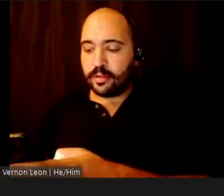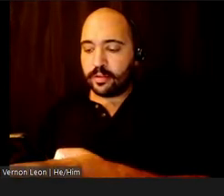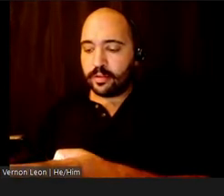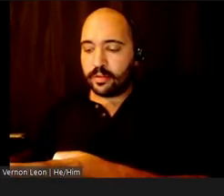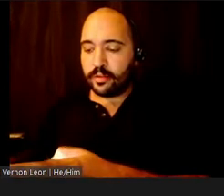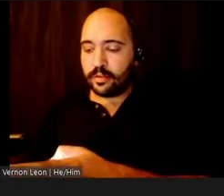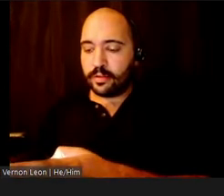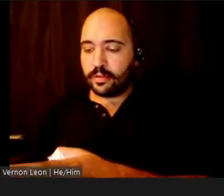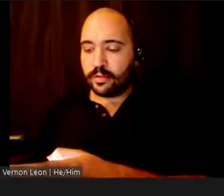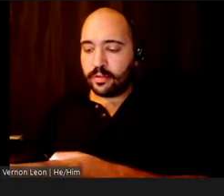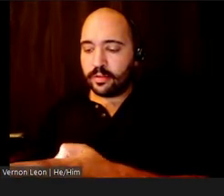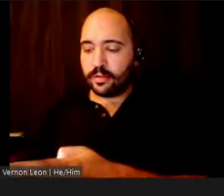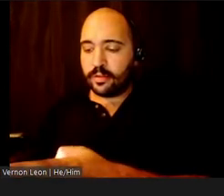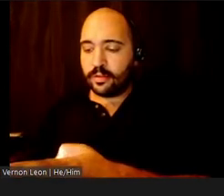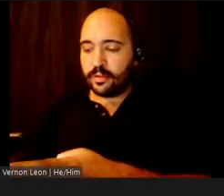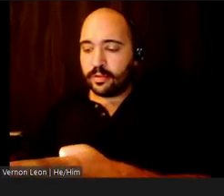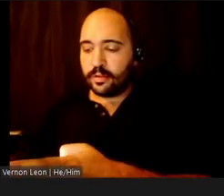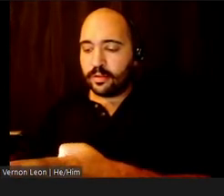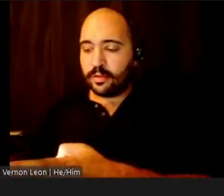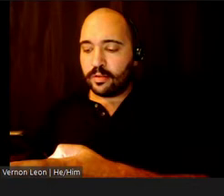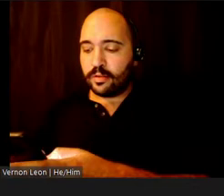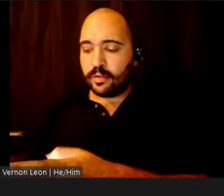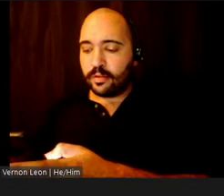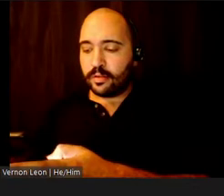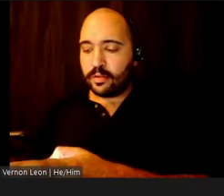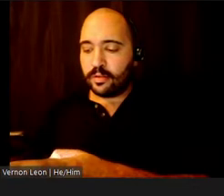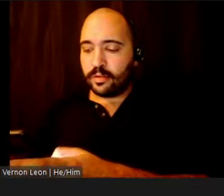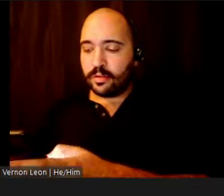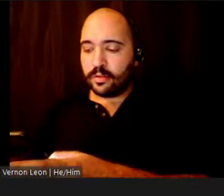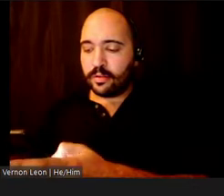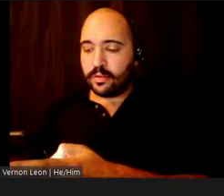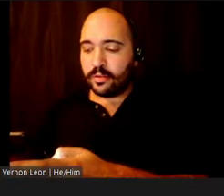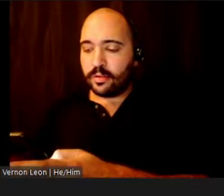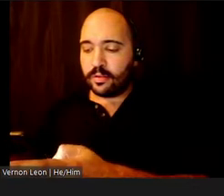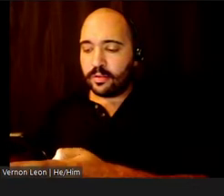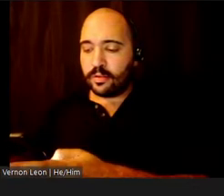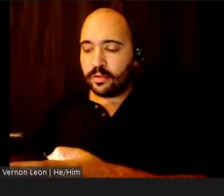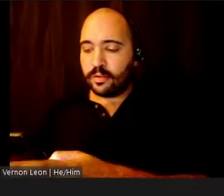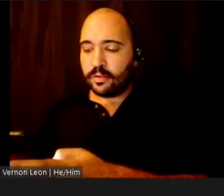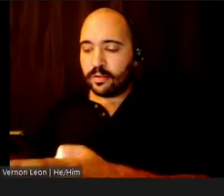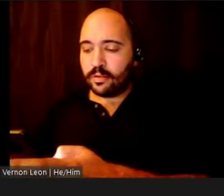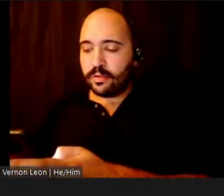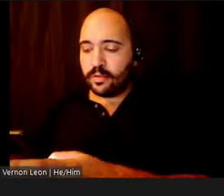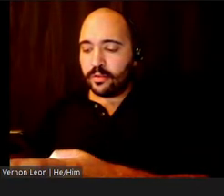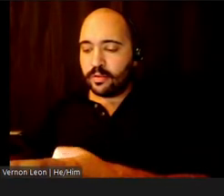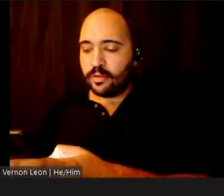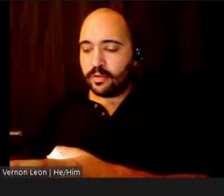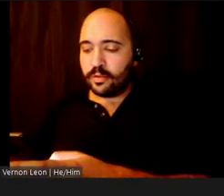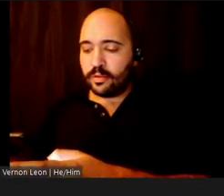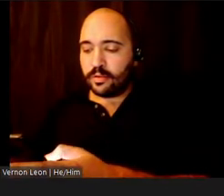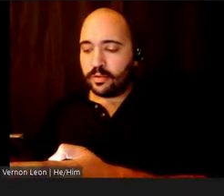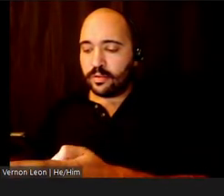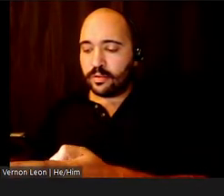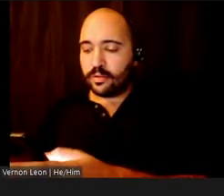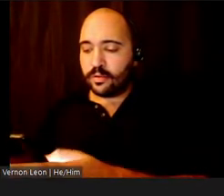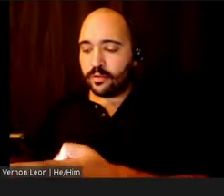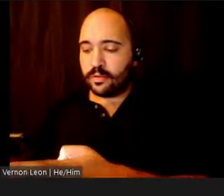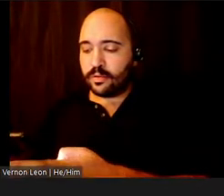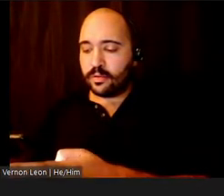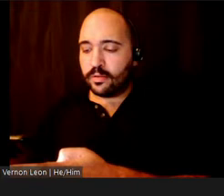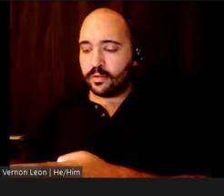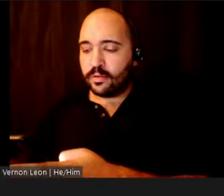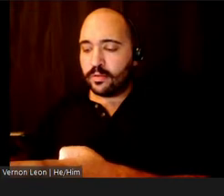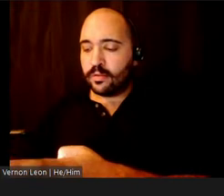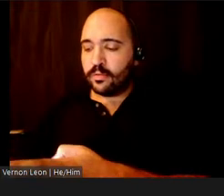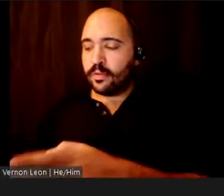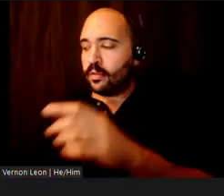overview of the environmental assessment, and discuss and describe environmental justice considerations. We'll take a few moments to talk about the potential project